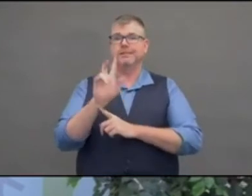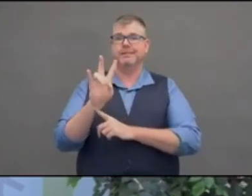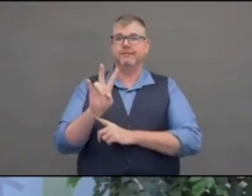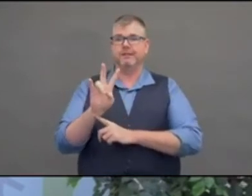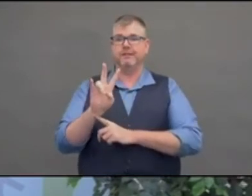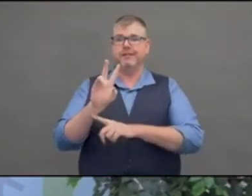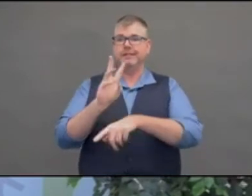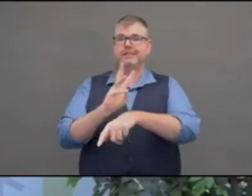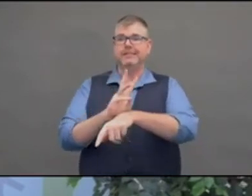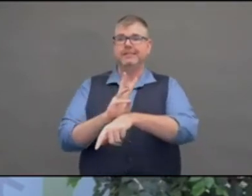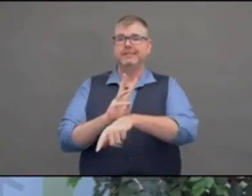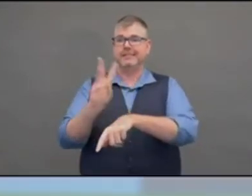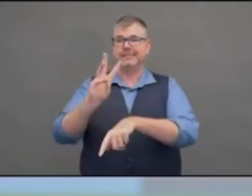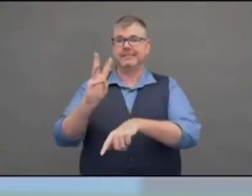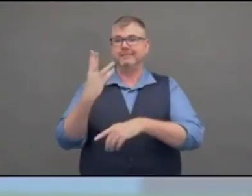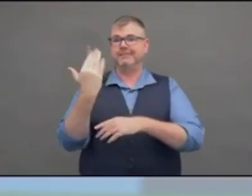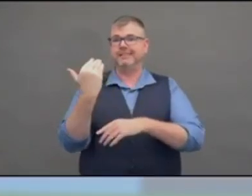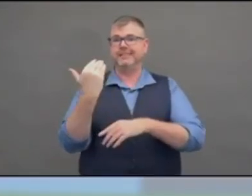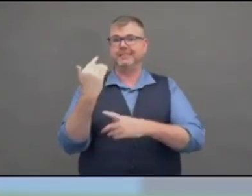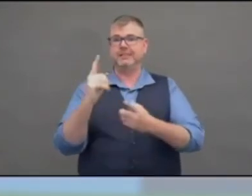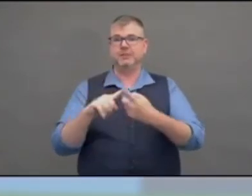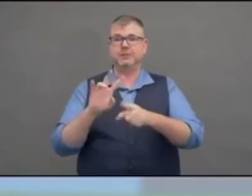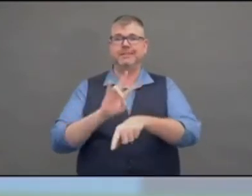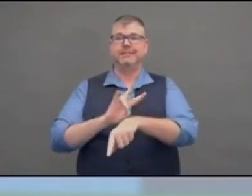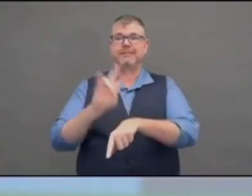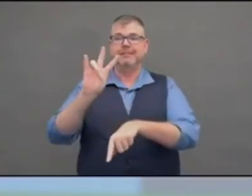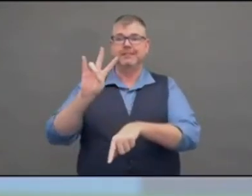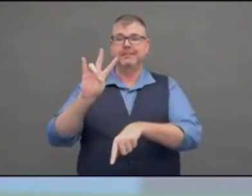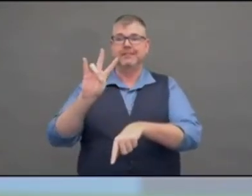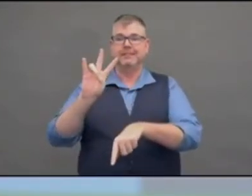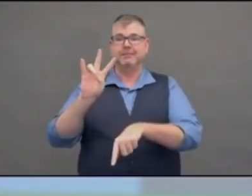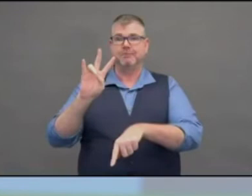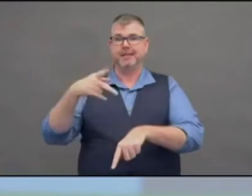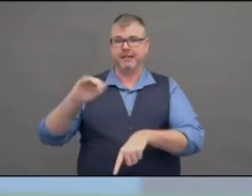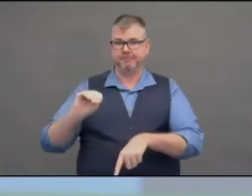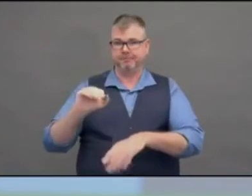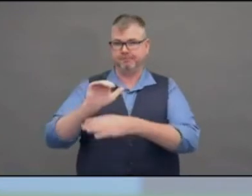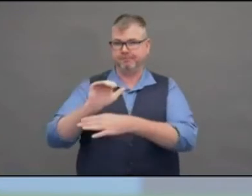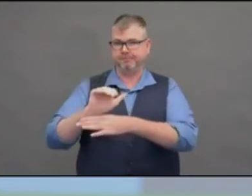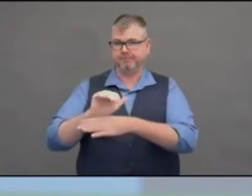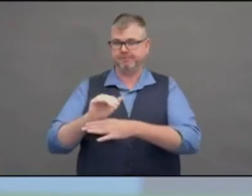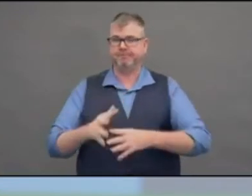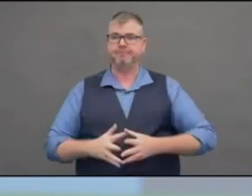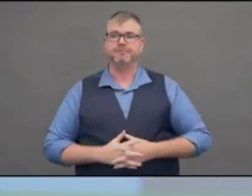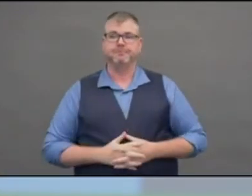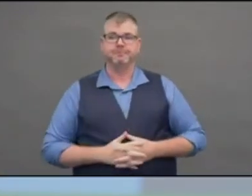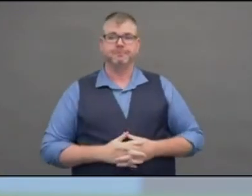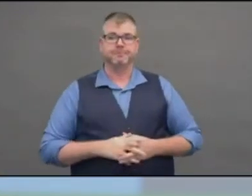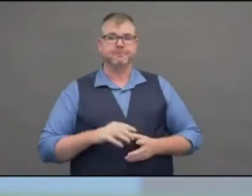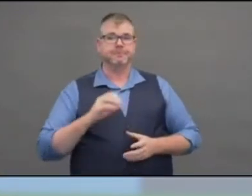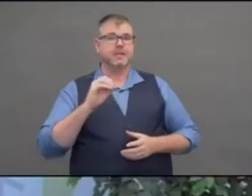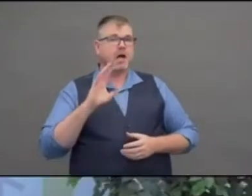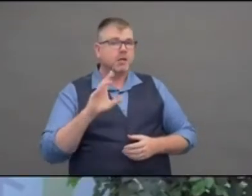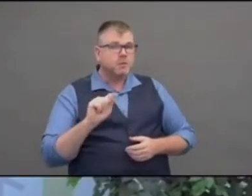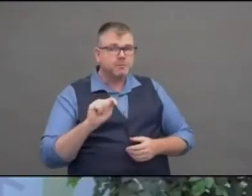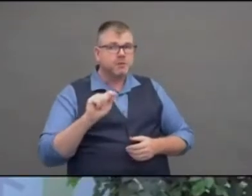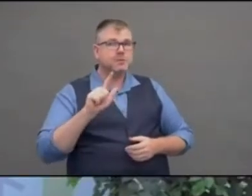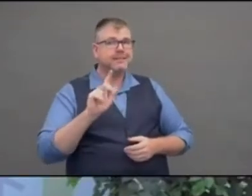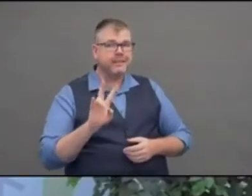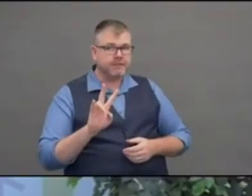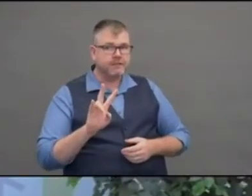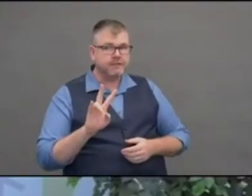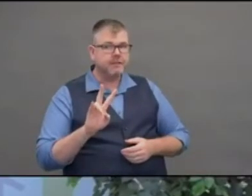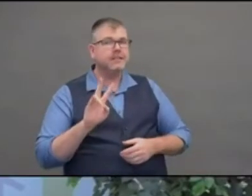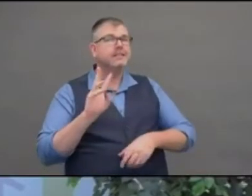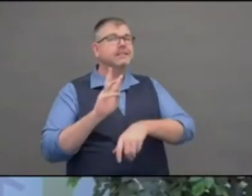to 7 p.m. So we will be teaching exercises on that. So October 27th? Yes. And what was the time again? At 6:15 to